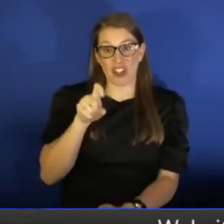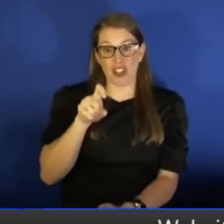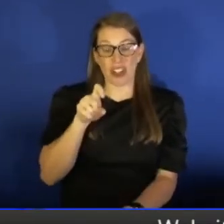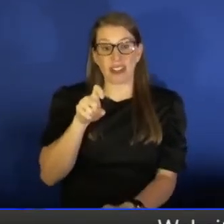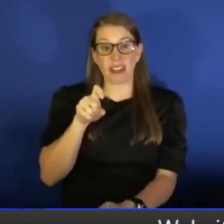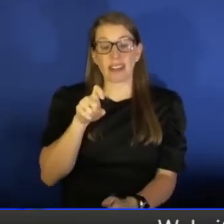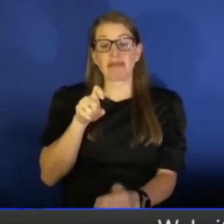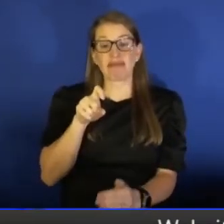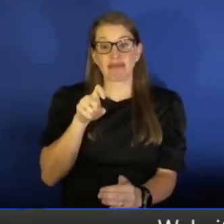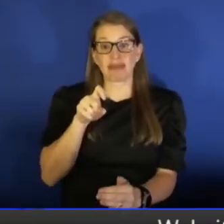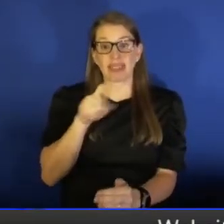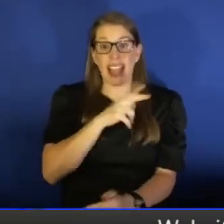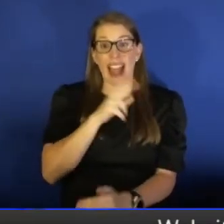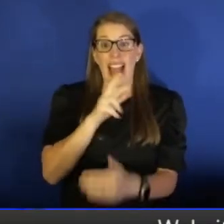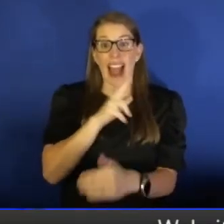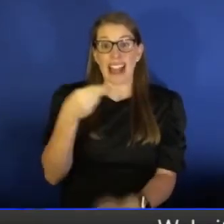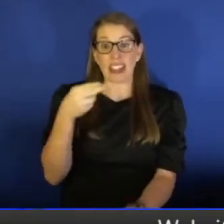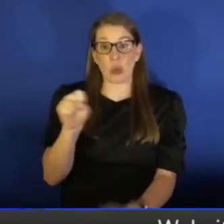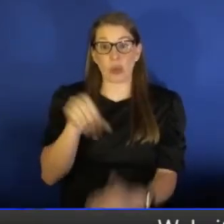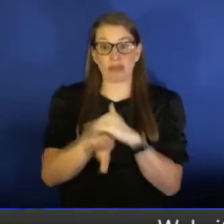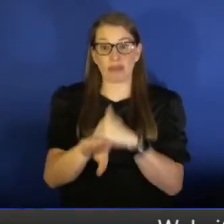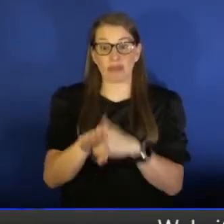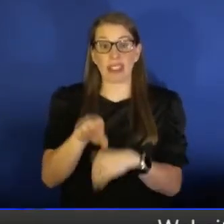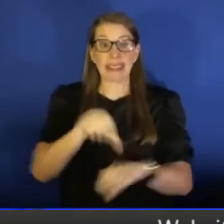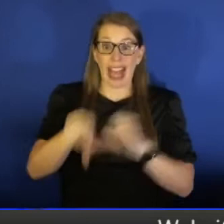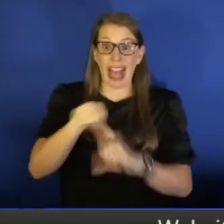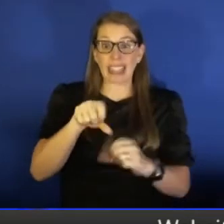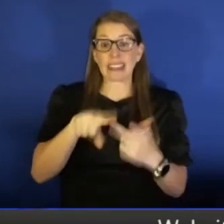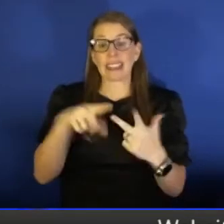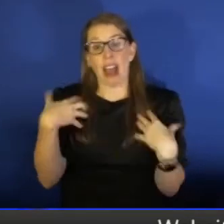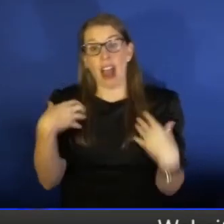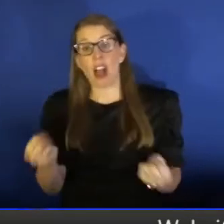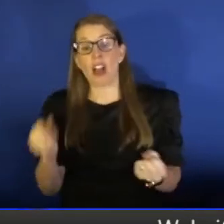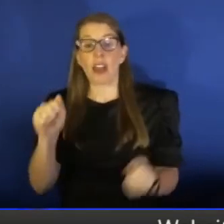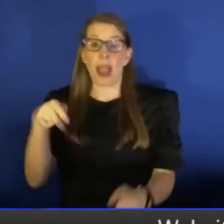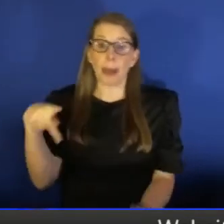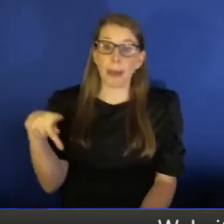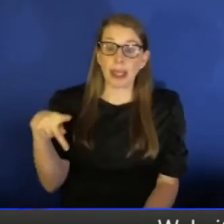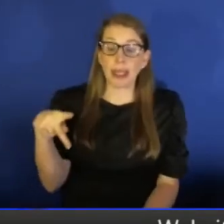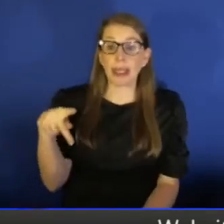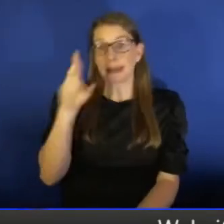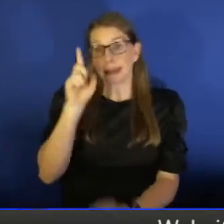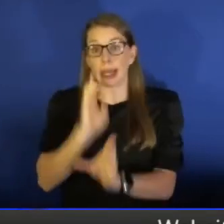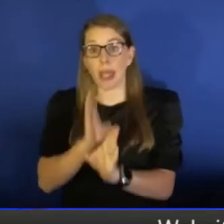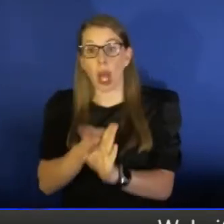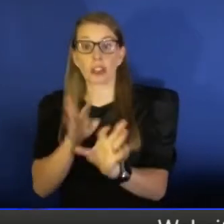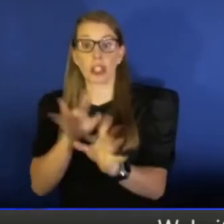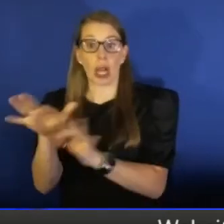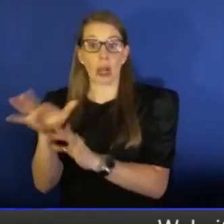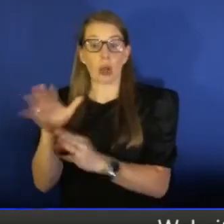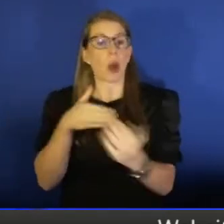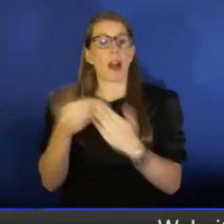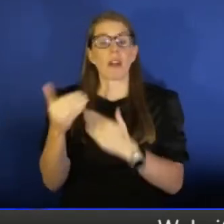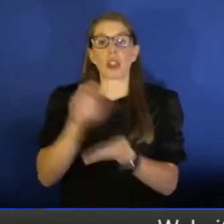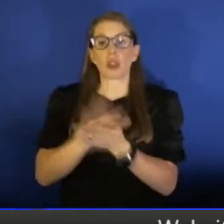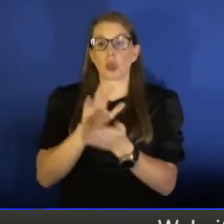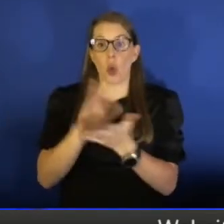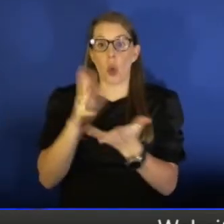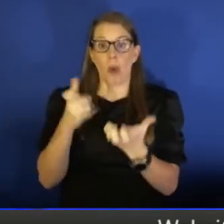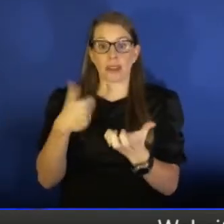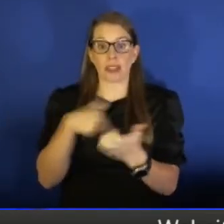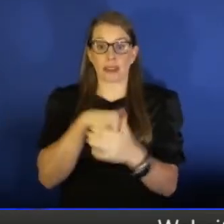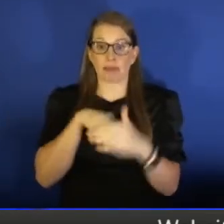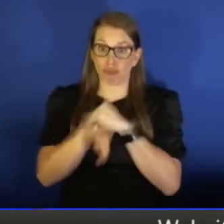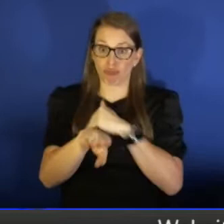And we go into biology, we go into science, health, AP psychology, wherever the school wants us to land. And we do a